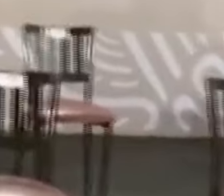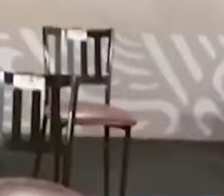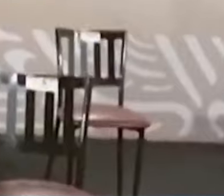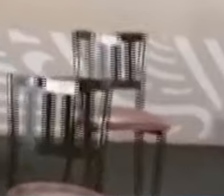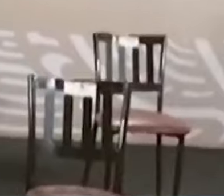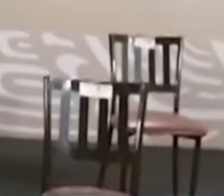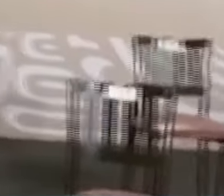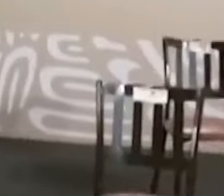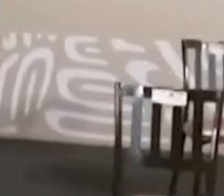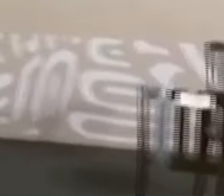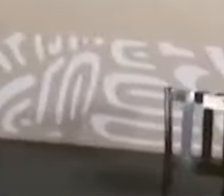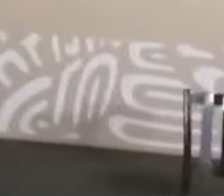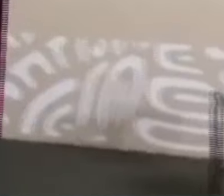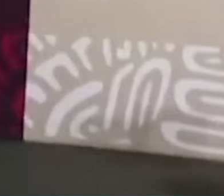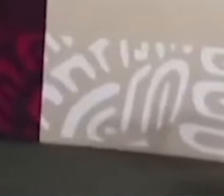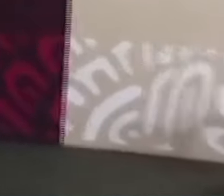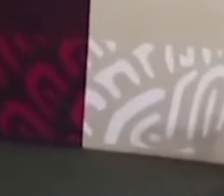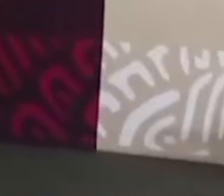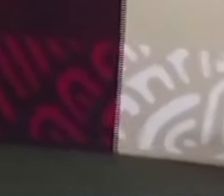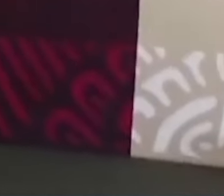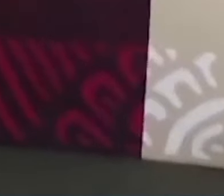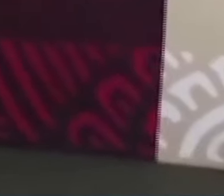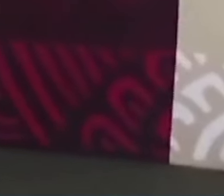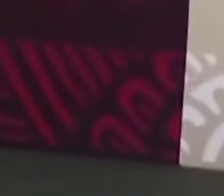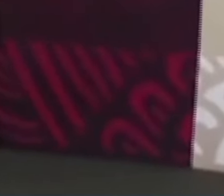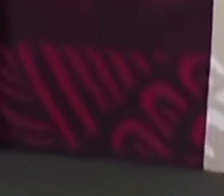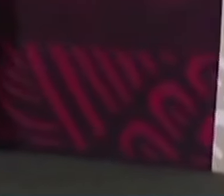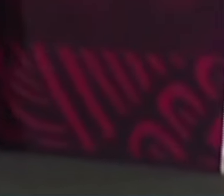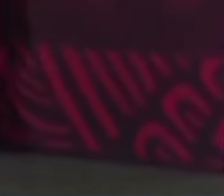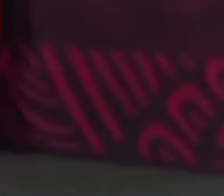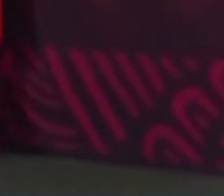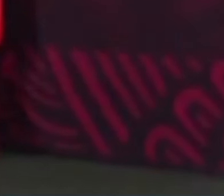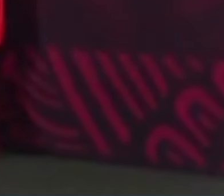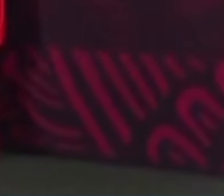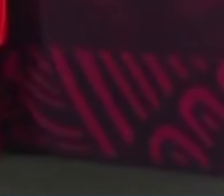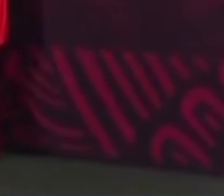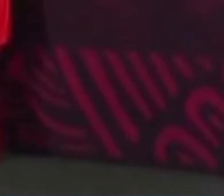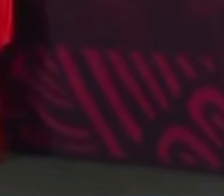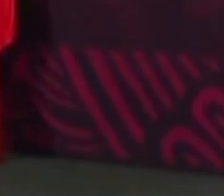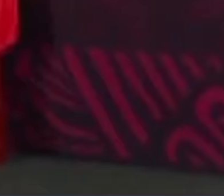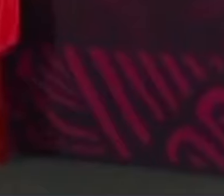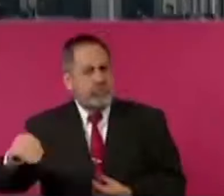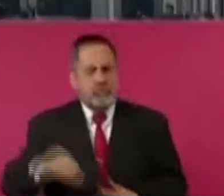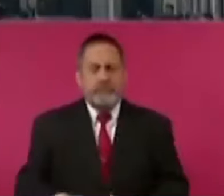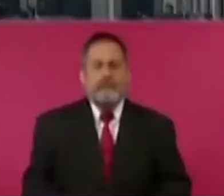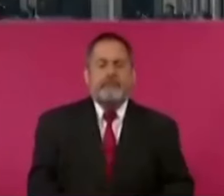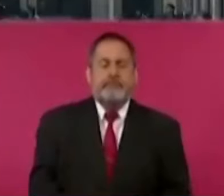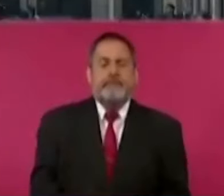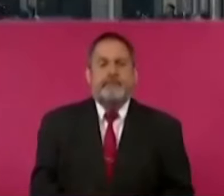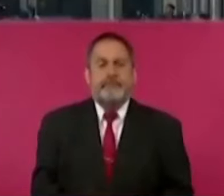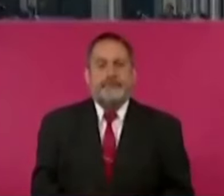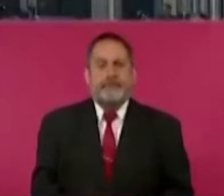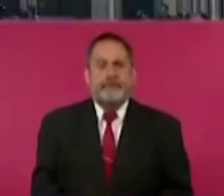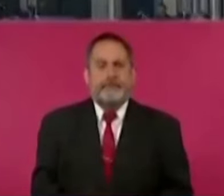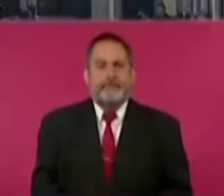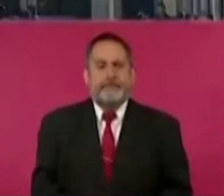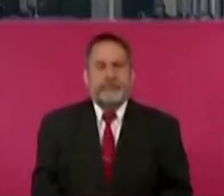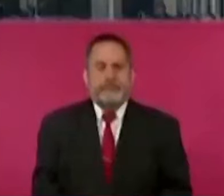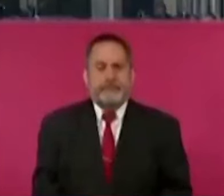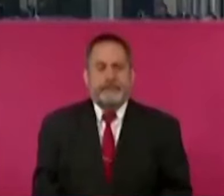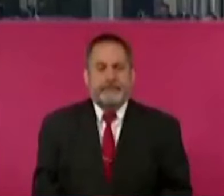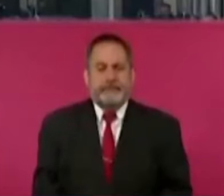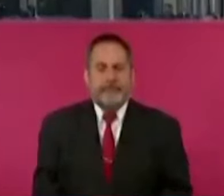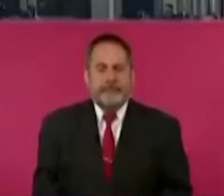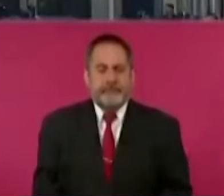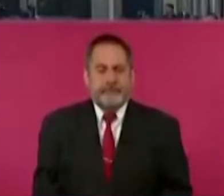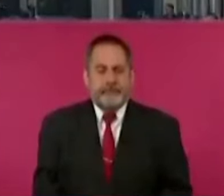finance minister will remain in his post for some time to help facilitate the transition. Claudia Sheinbaum from Obrador's